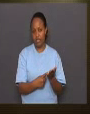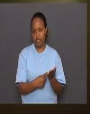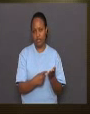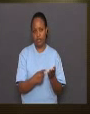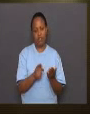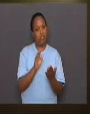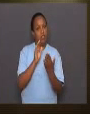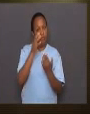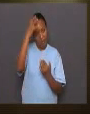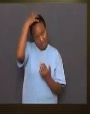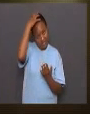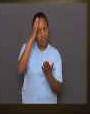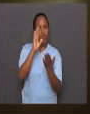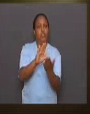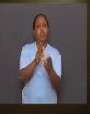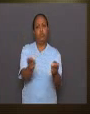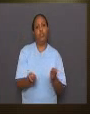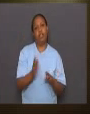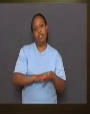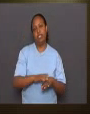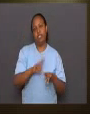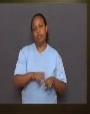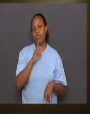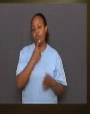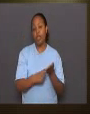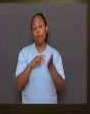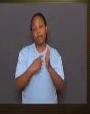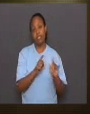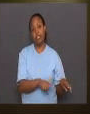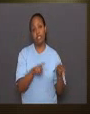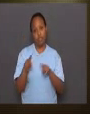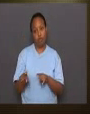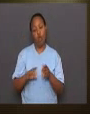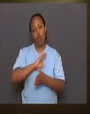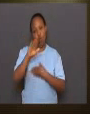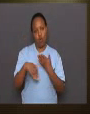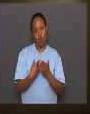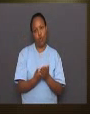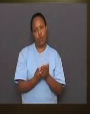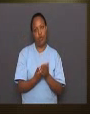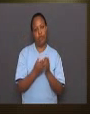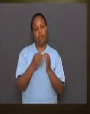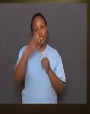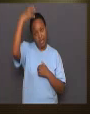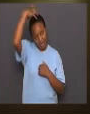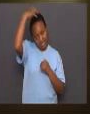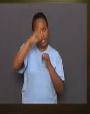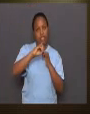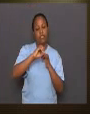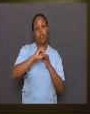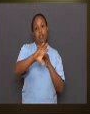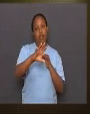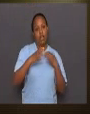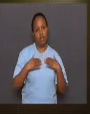the forefront of government. This means that all of the branches of